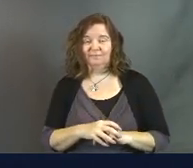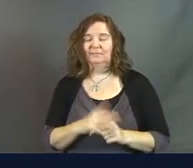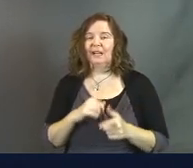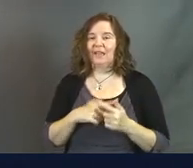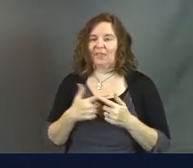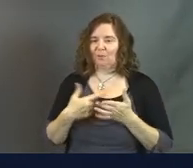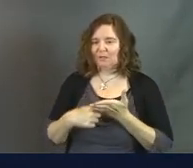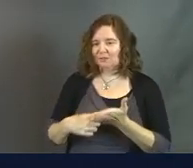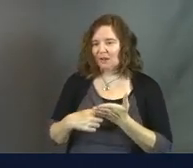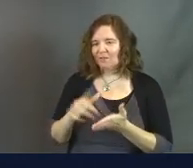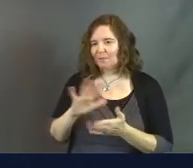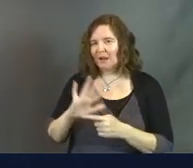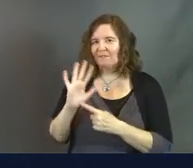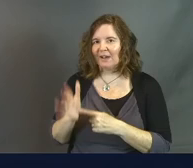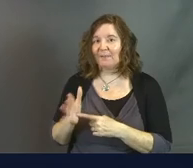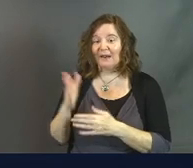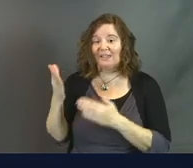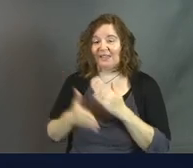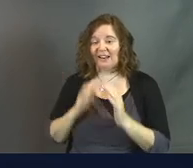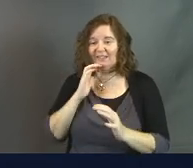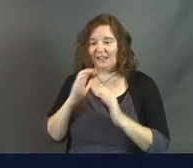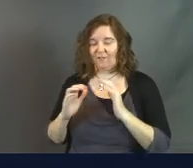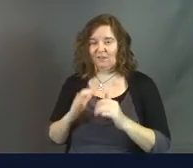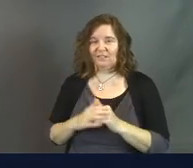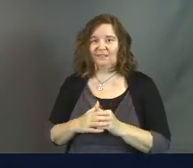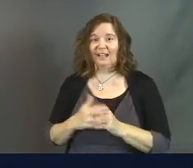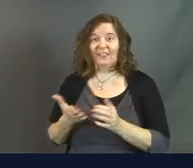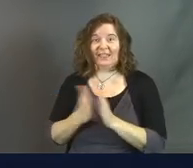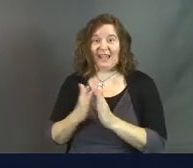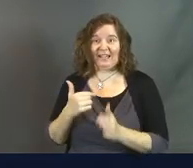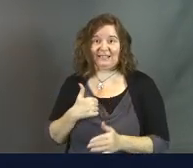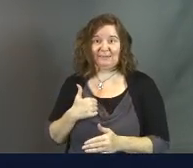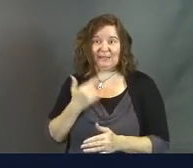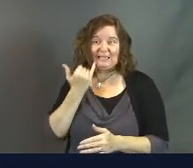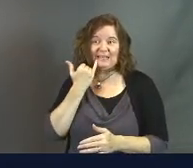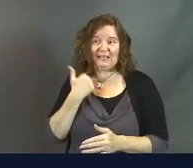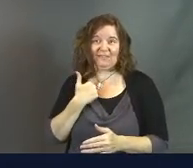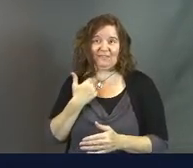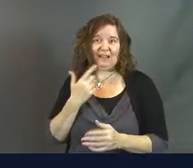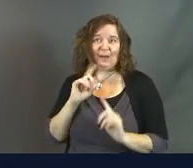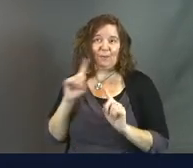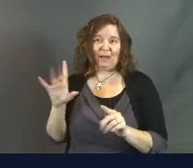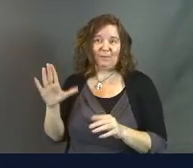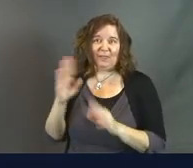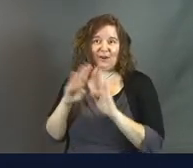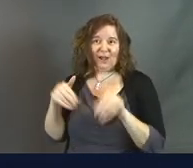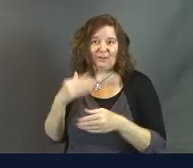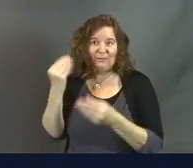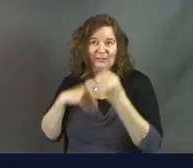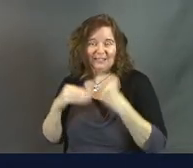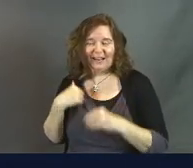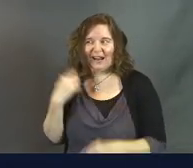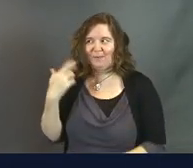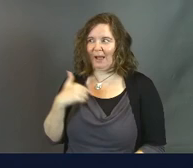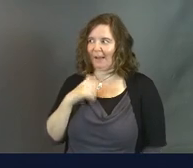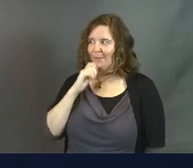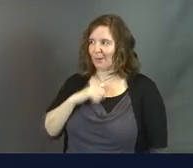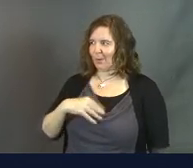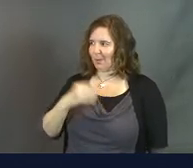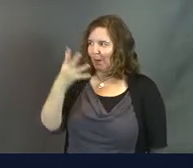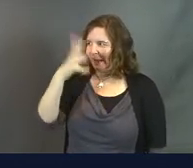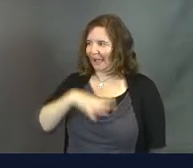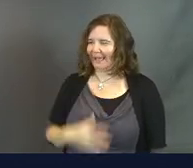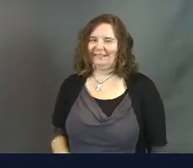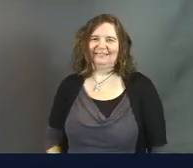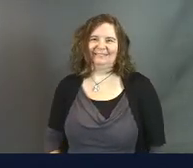And then we kept talking for about 5 minutes, and at the end of the conversation, they asked me if I would come over to their house for dinner, and I realized I'm the old white